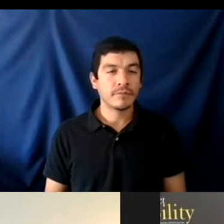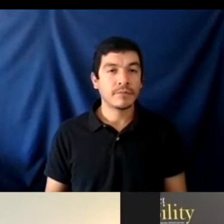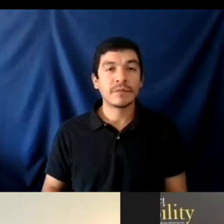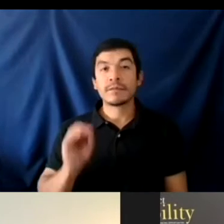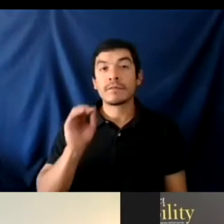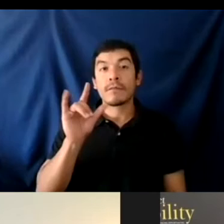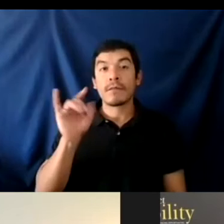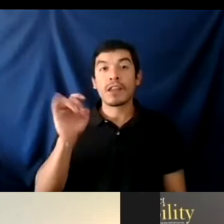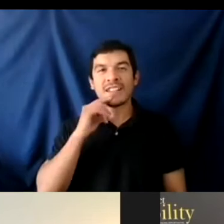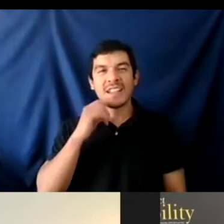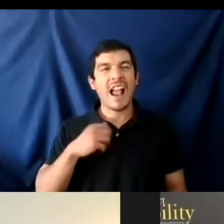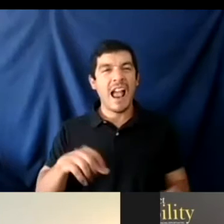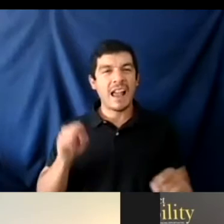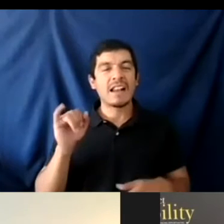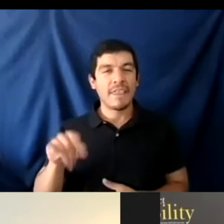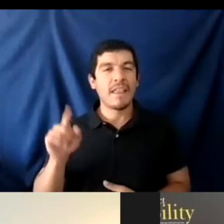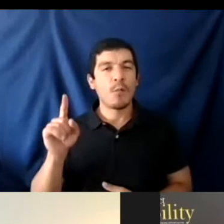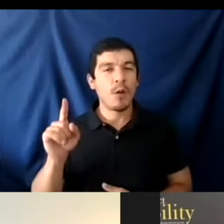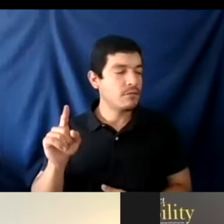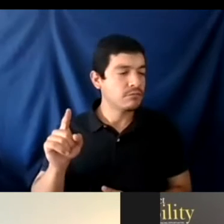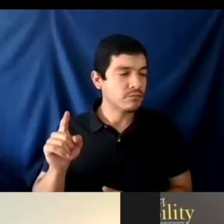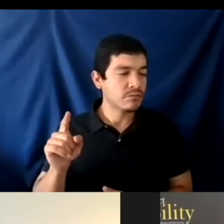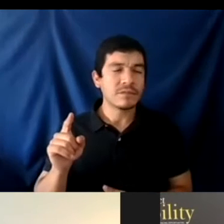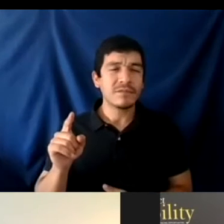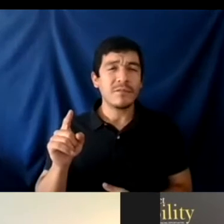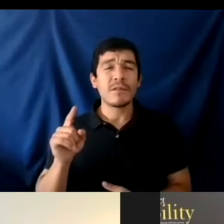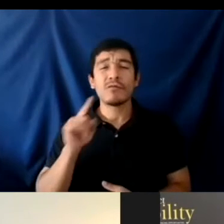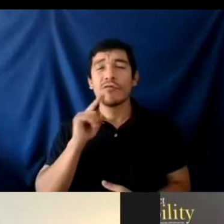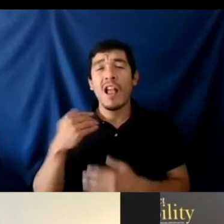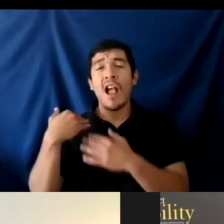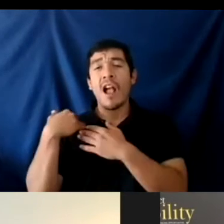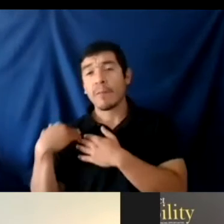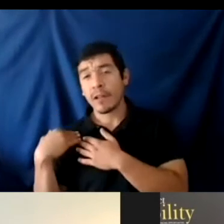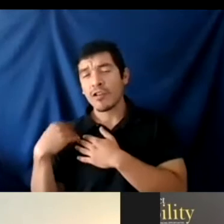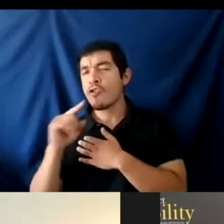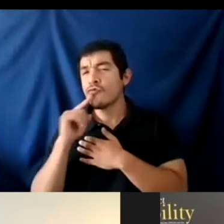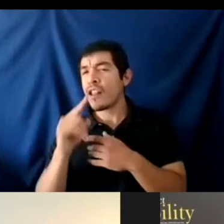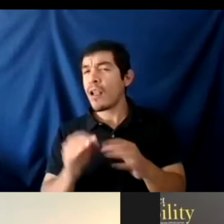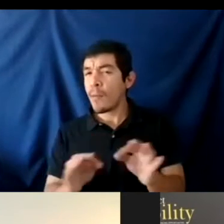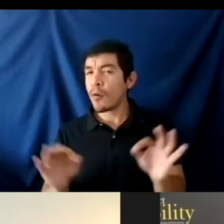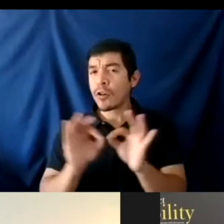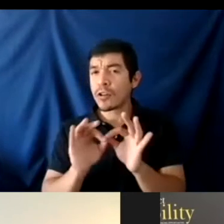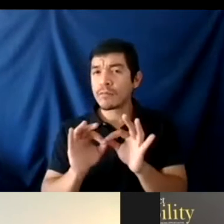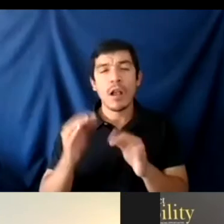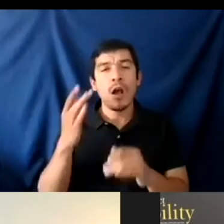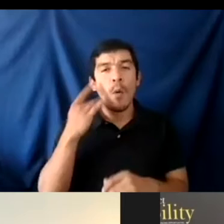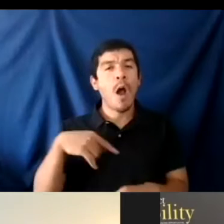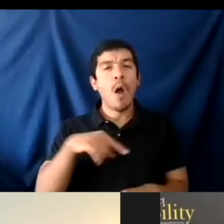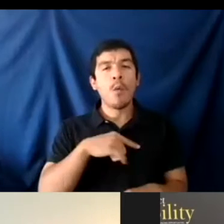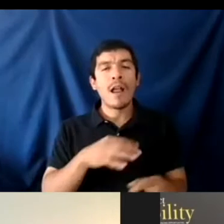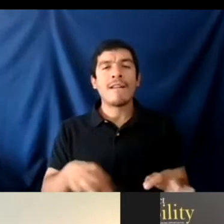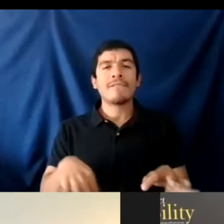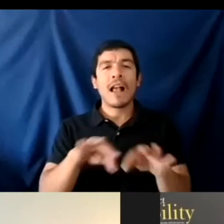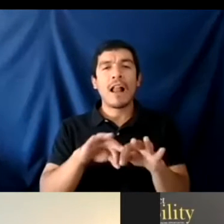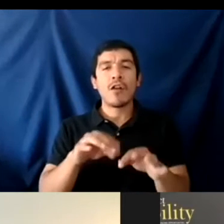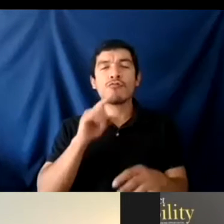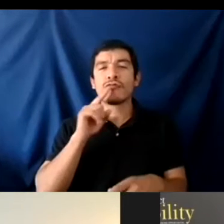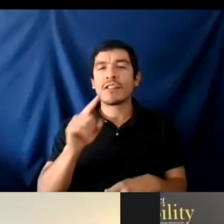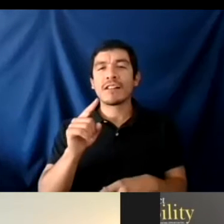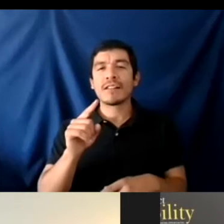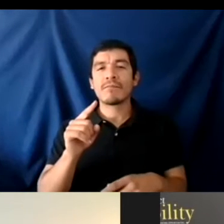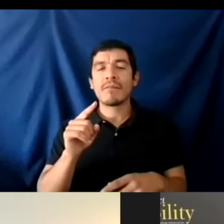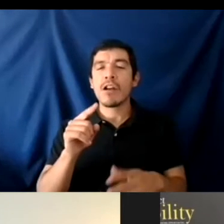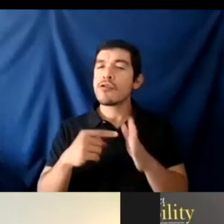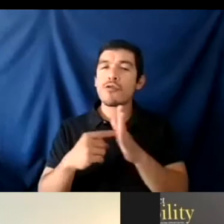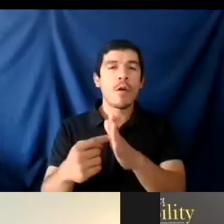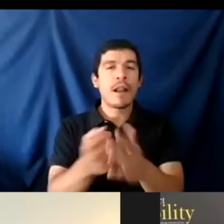I could take that one. Accountability is really important, which is why we value transparency here at